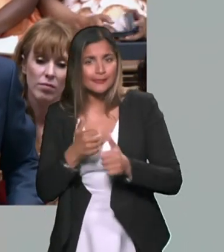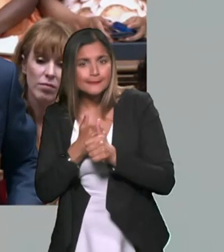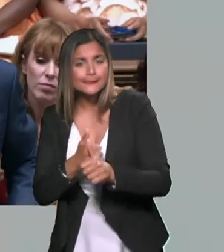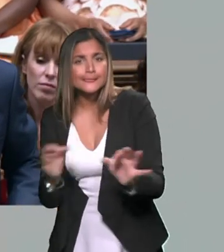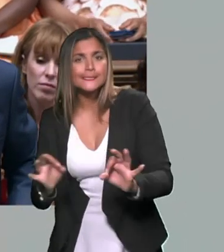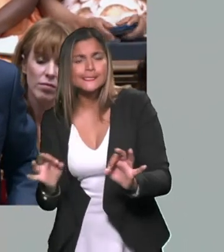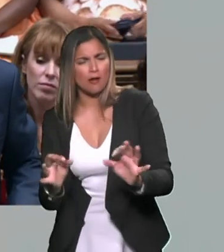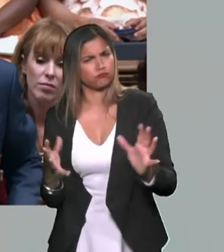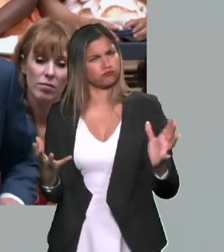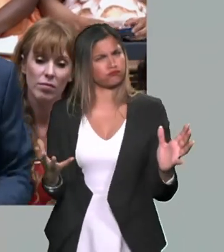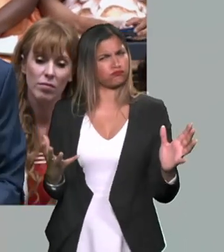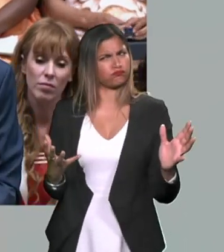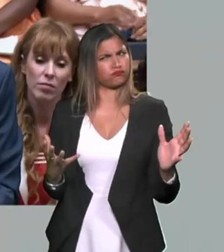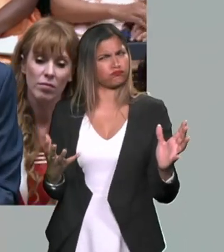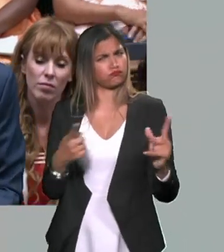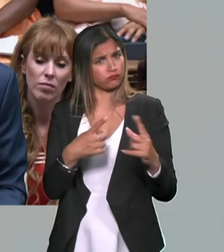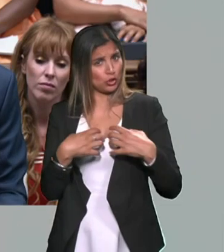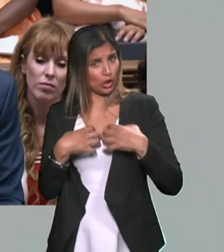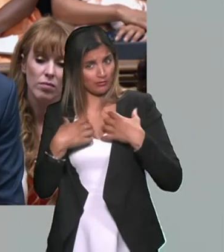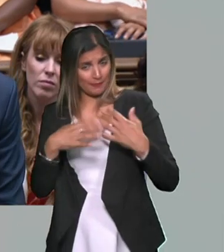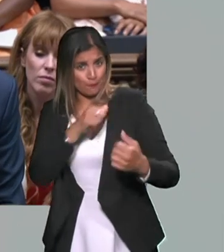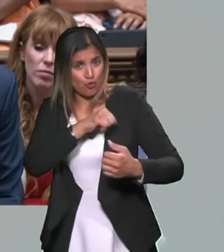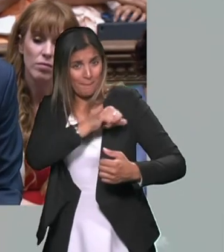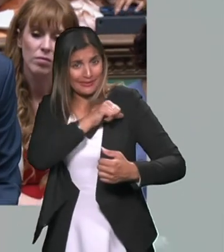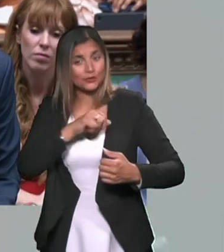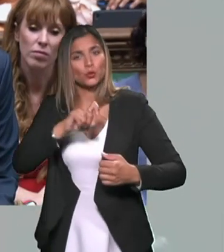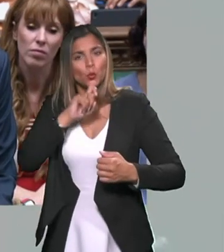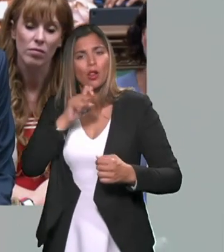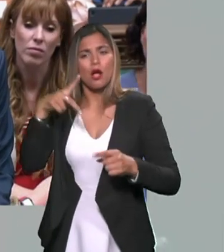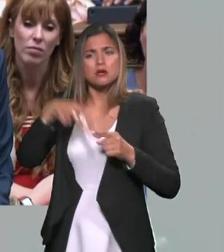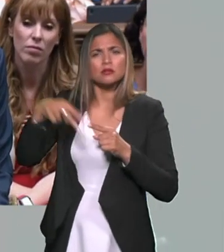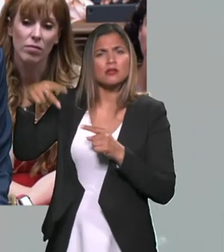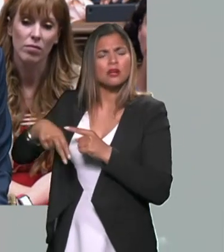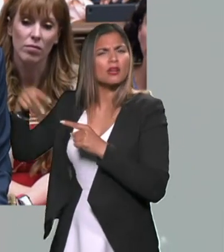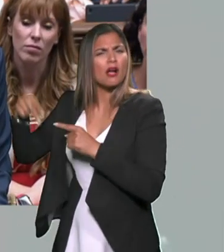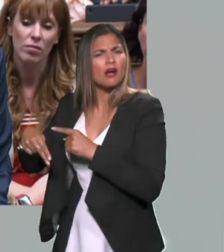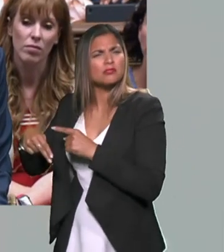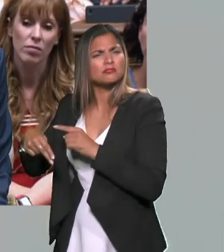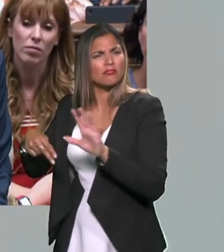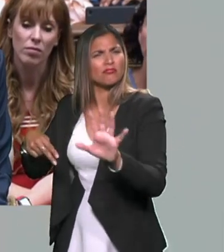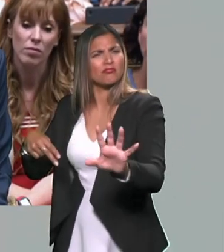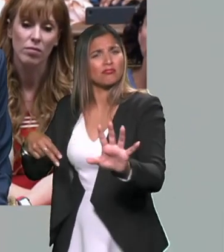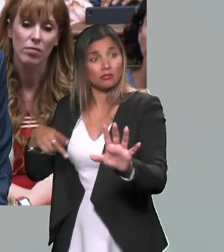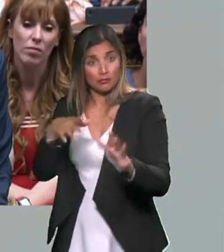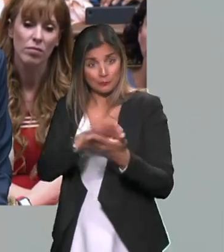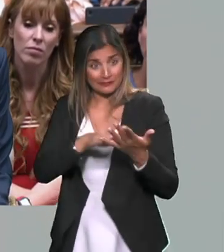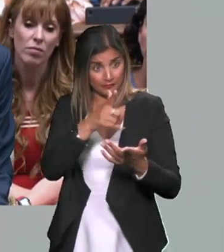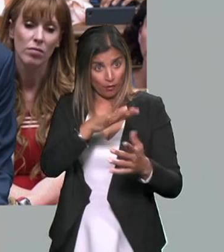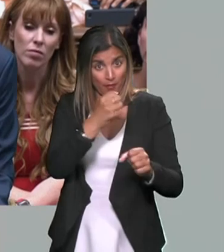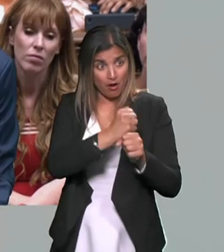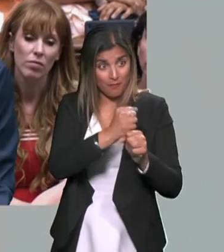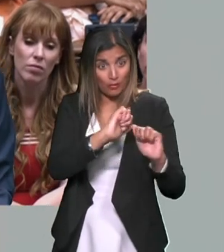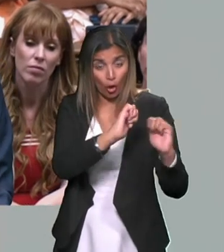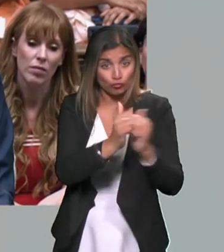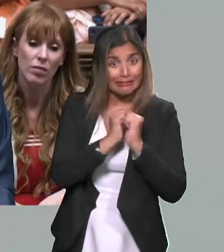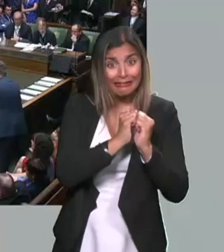of the government, Prime Minister, when he promised huge spending cuts and when he said that they're doing nothing on the cost of